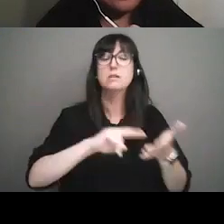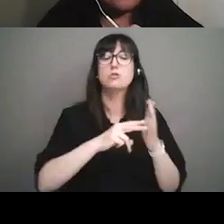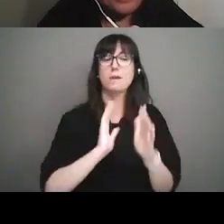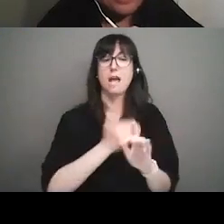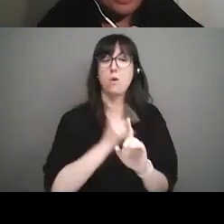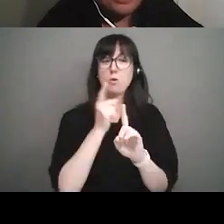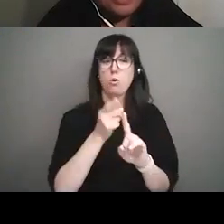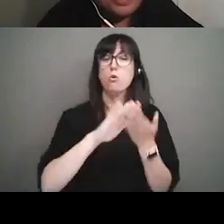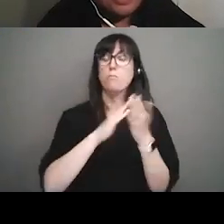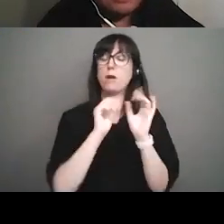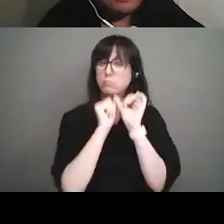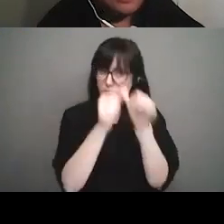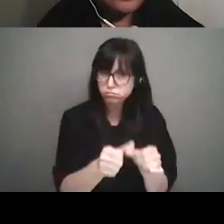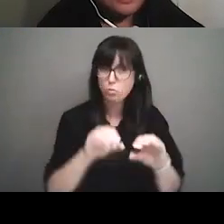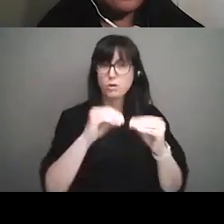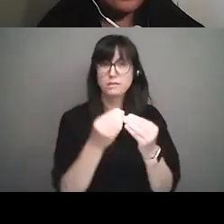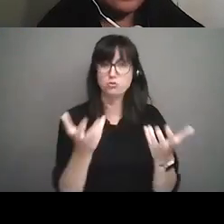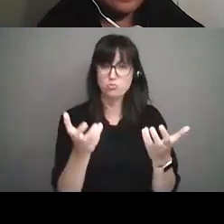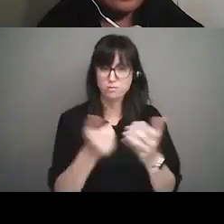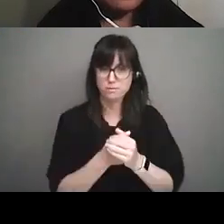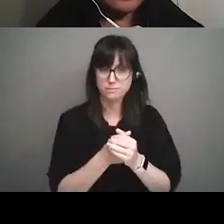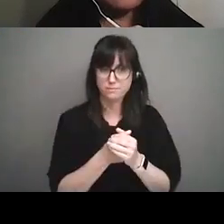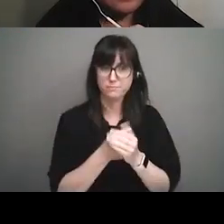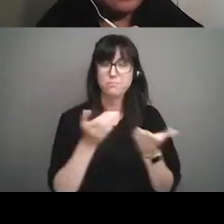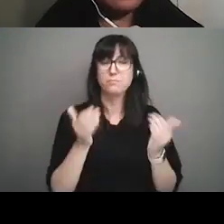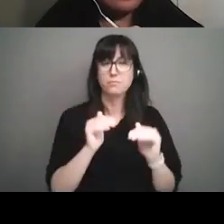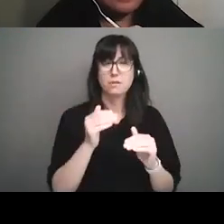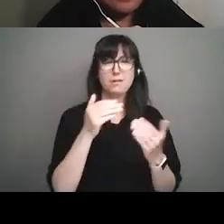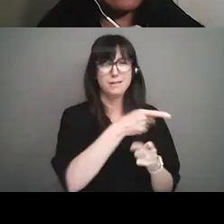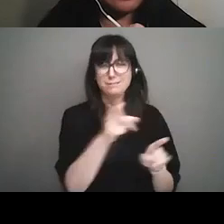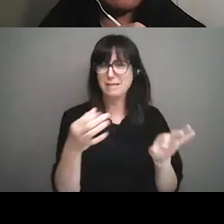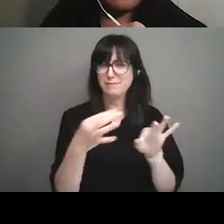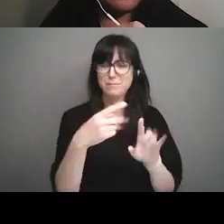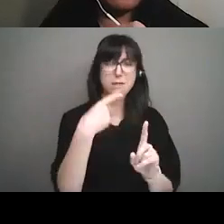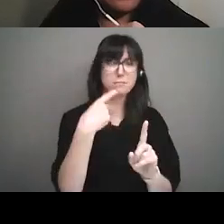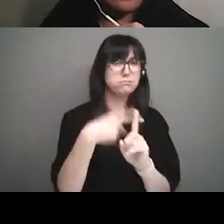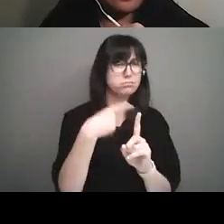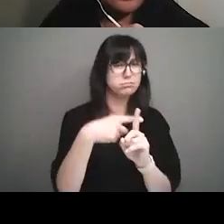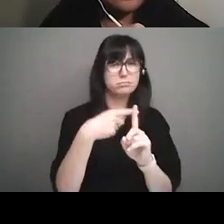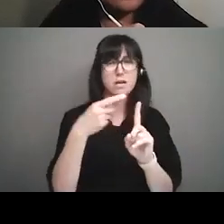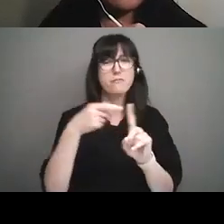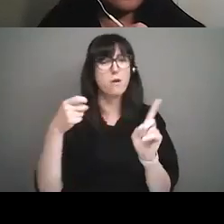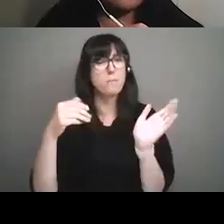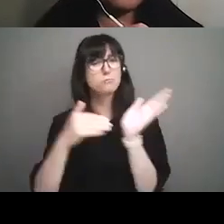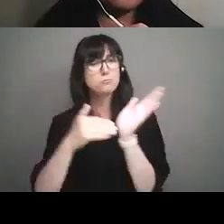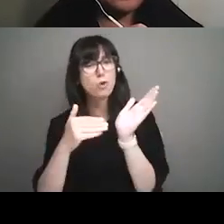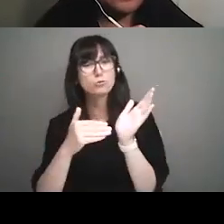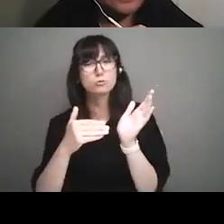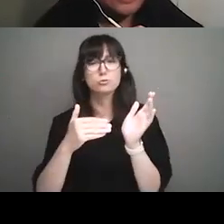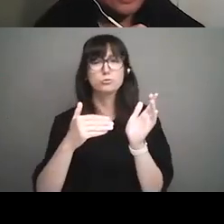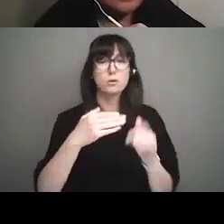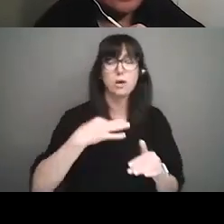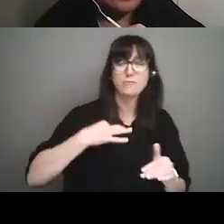and organization. And we also have heard so much positive feedback from both referral sources and also from our